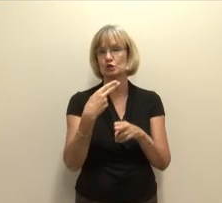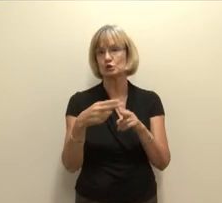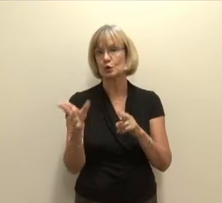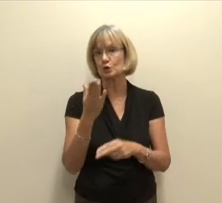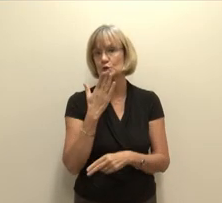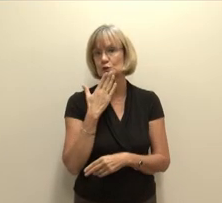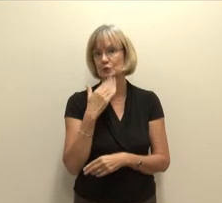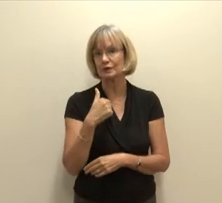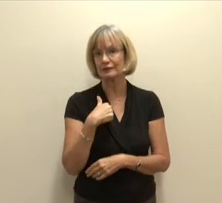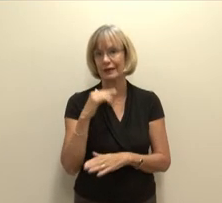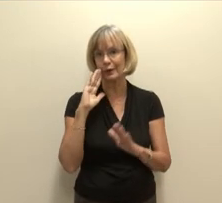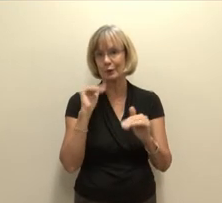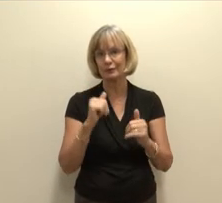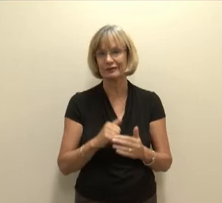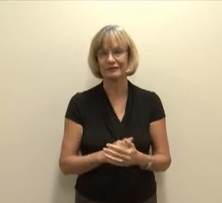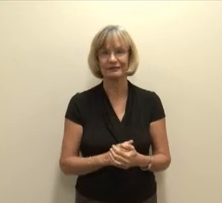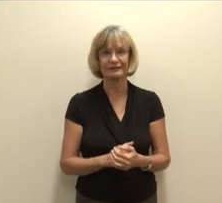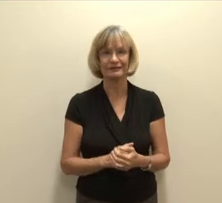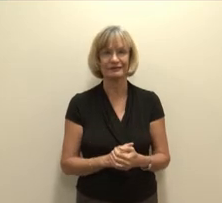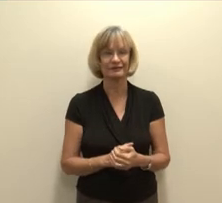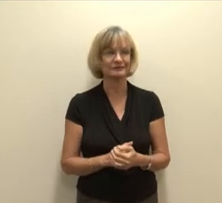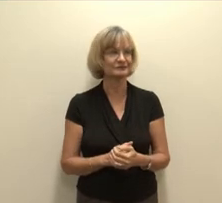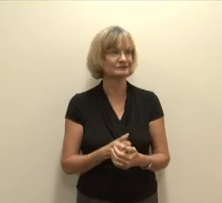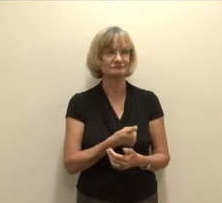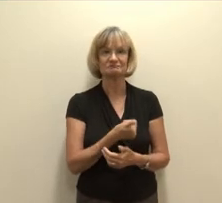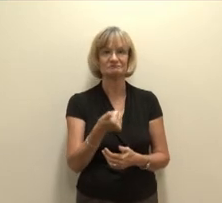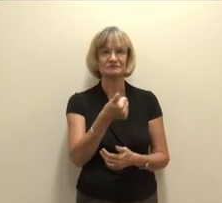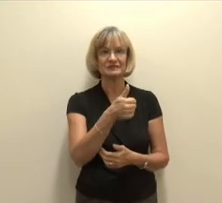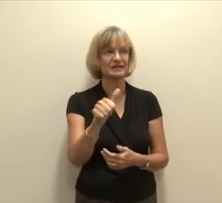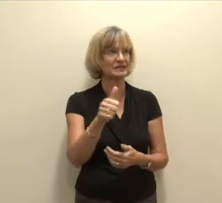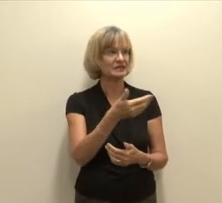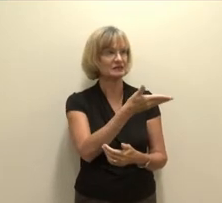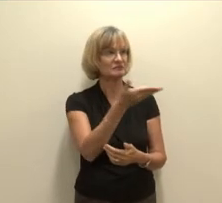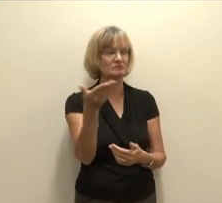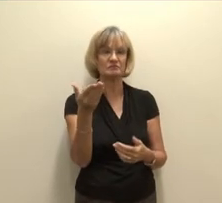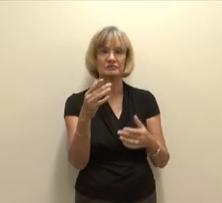hope. And ready for public input.